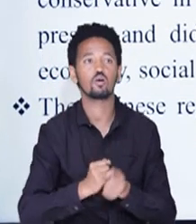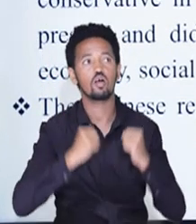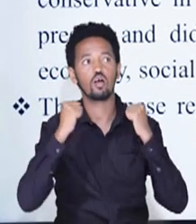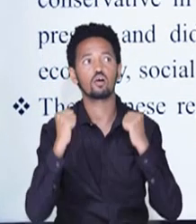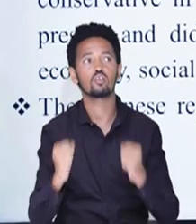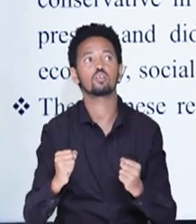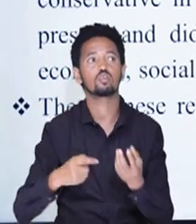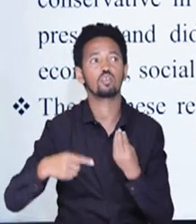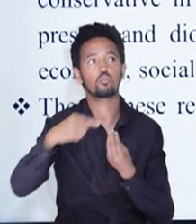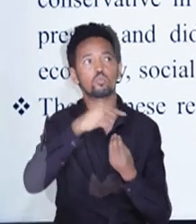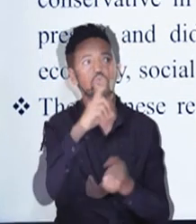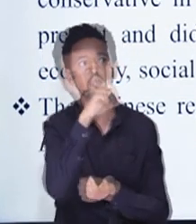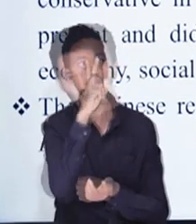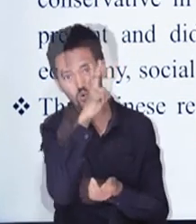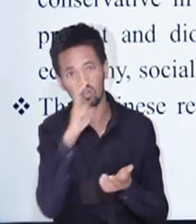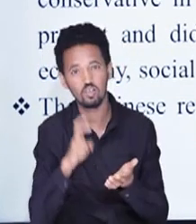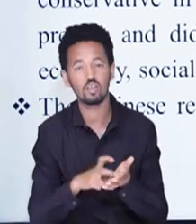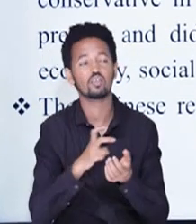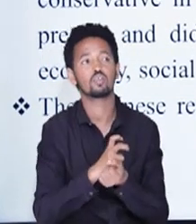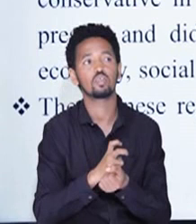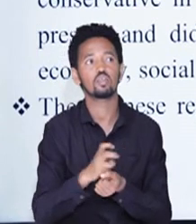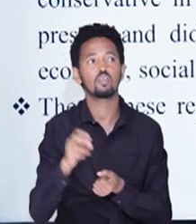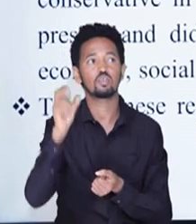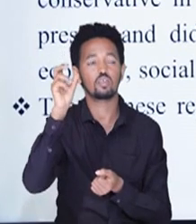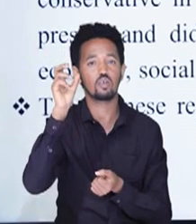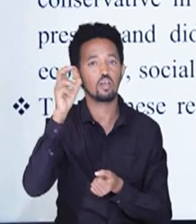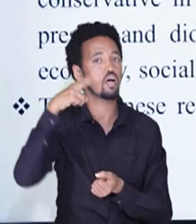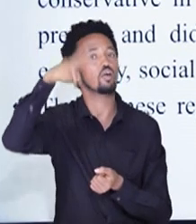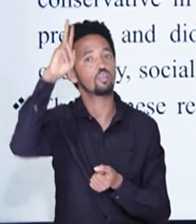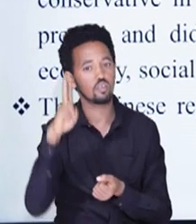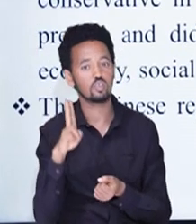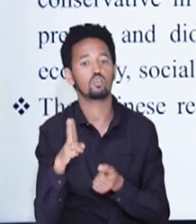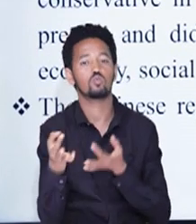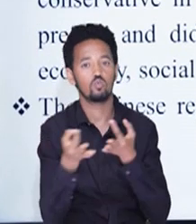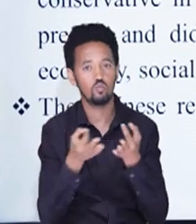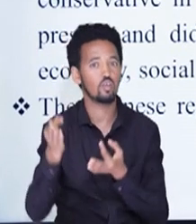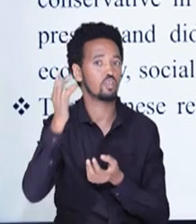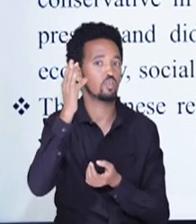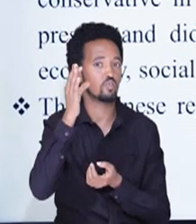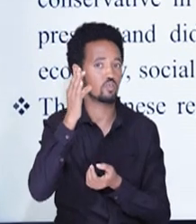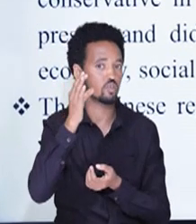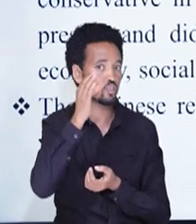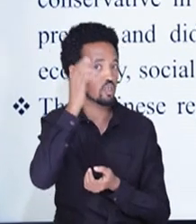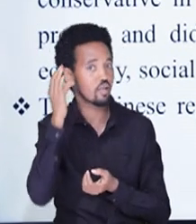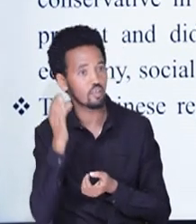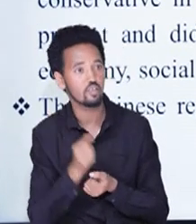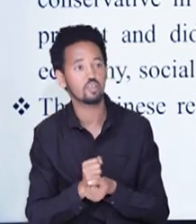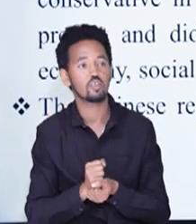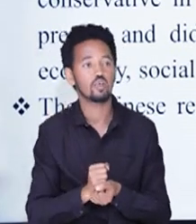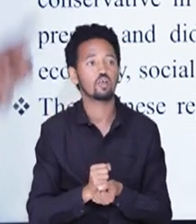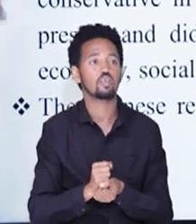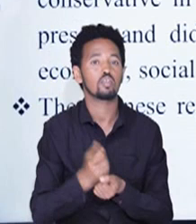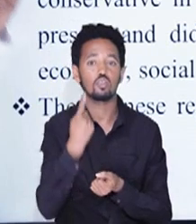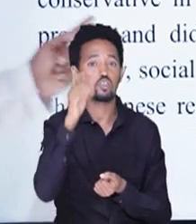Dynasty about 221 BC. The Han Dynasty unified China. Then